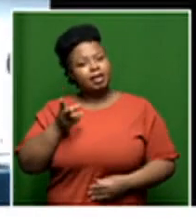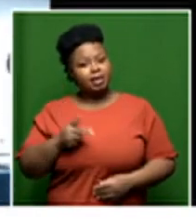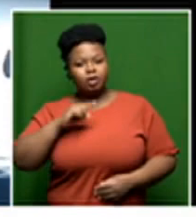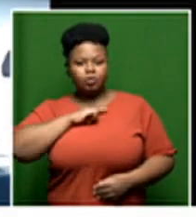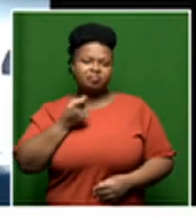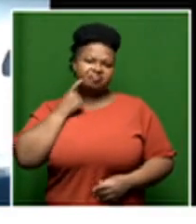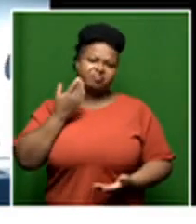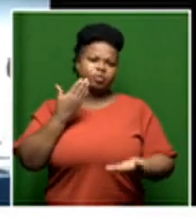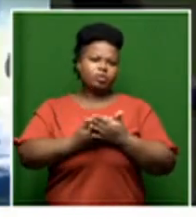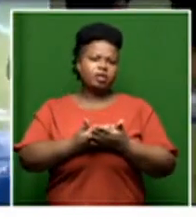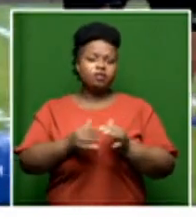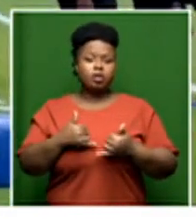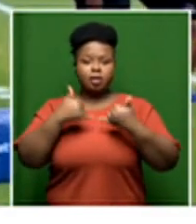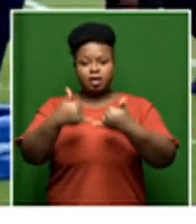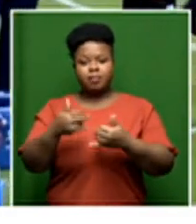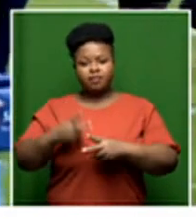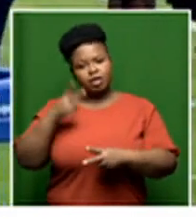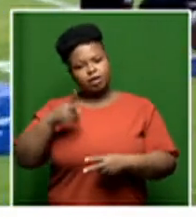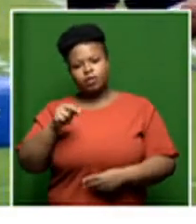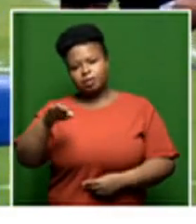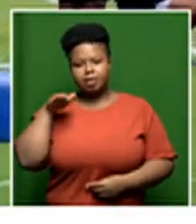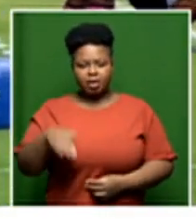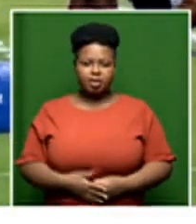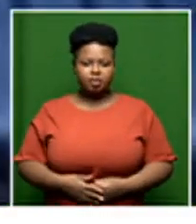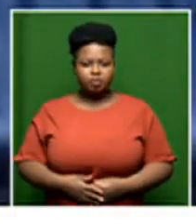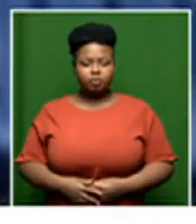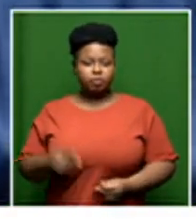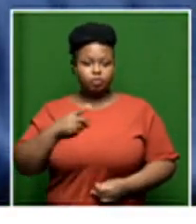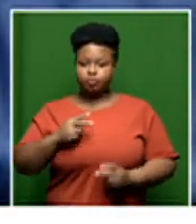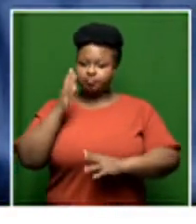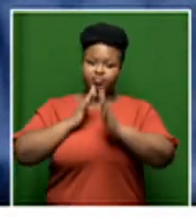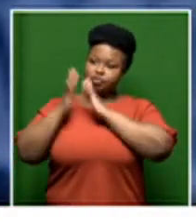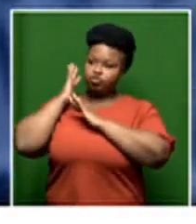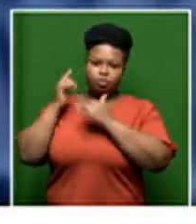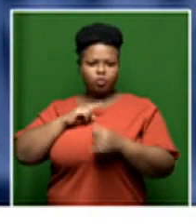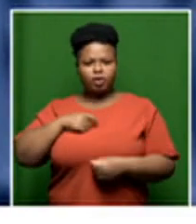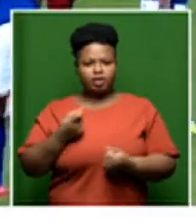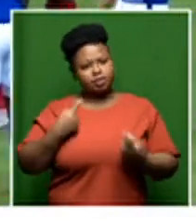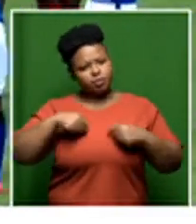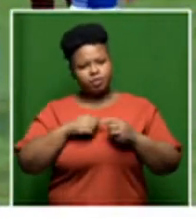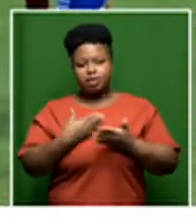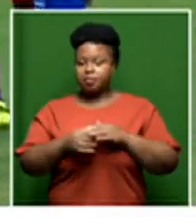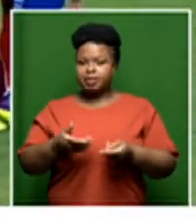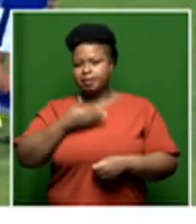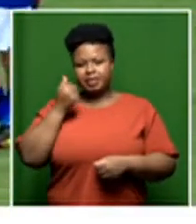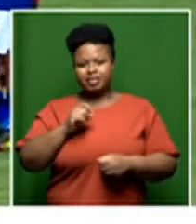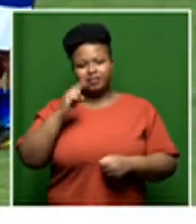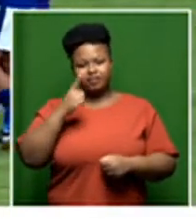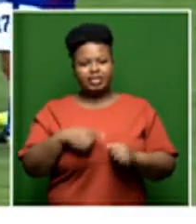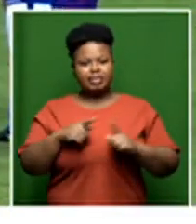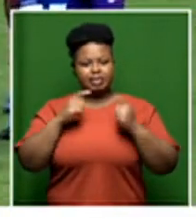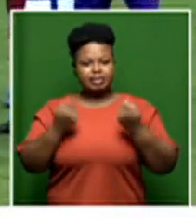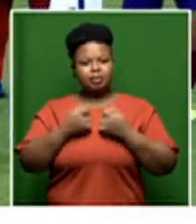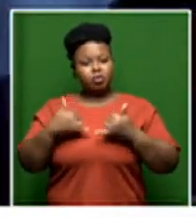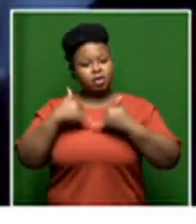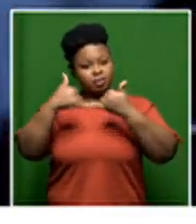guide us towards a cup final, an Advent Cup final. We're looking at history. Potentially, we could be the first team from the Eastern Cape to make a cup